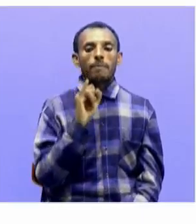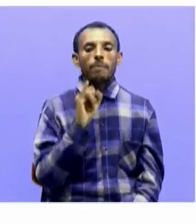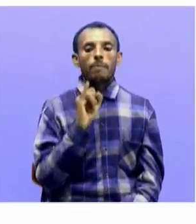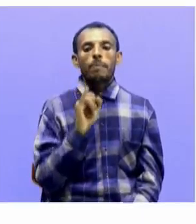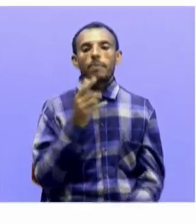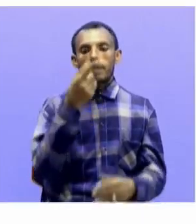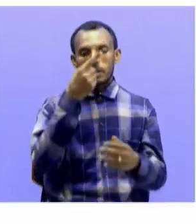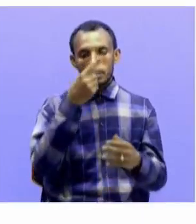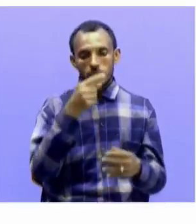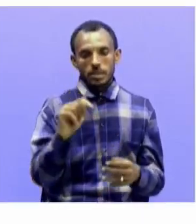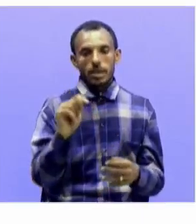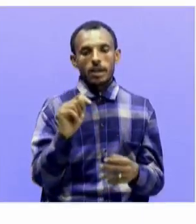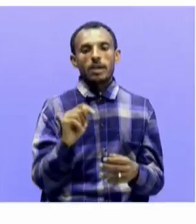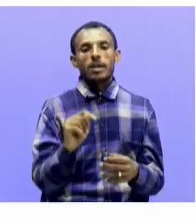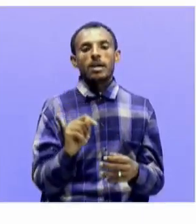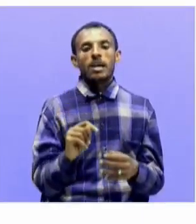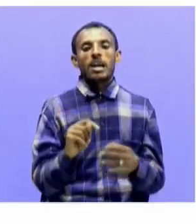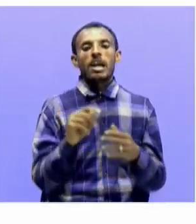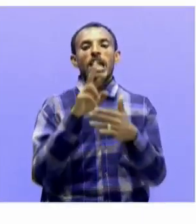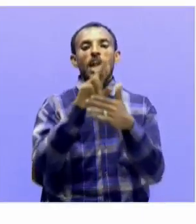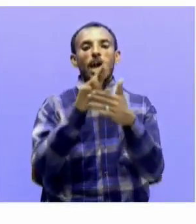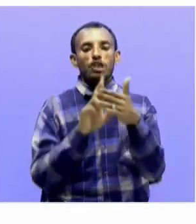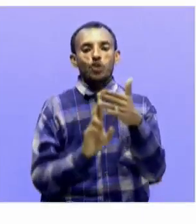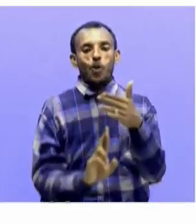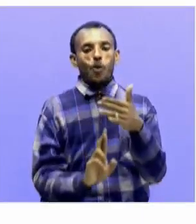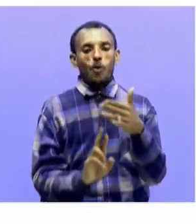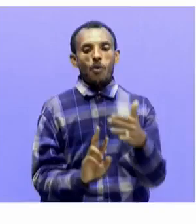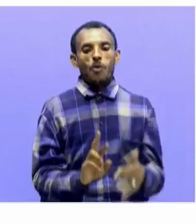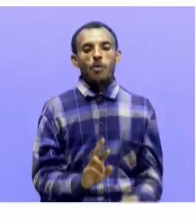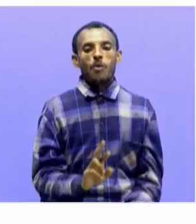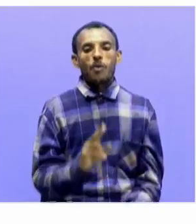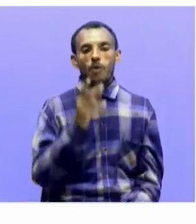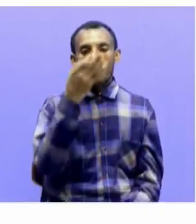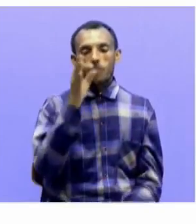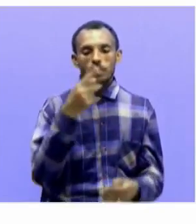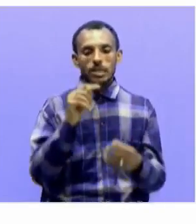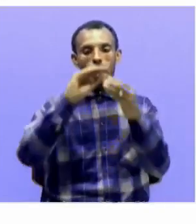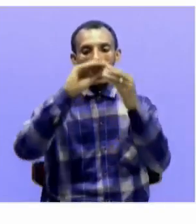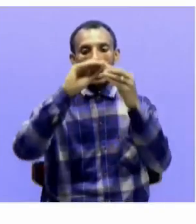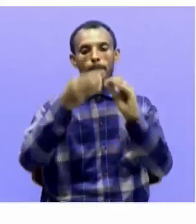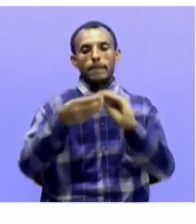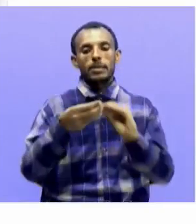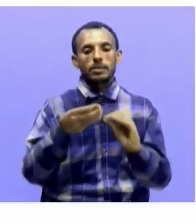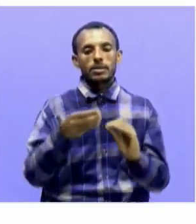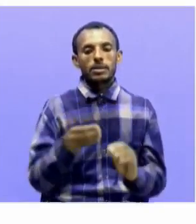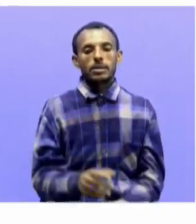the ratio of the numbers